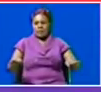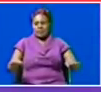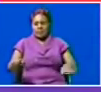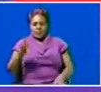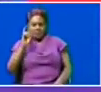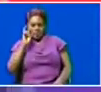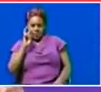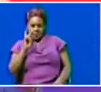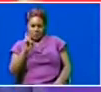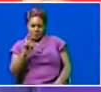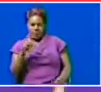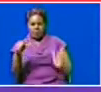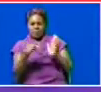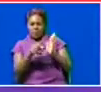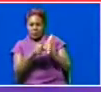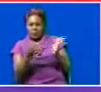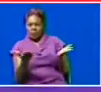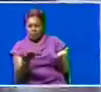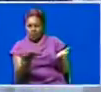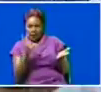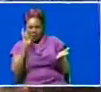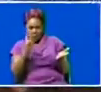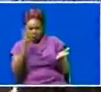tumeangalia pale ambayo mvua ilianza kupiga wa Kenya ni wapi.